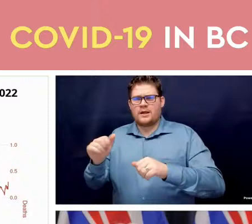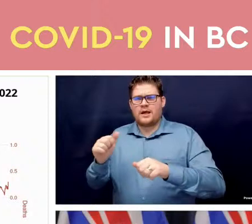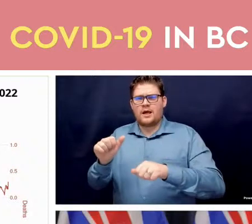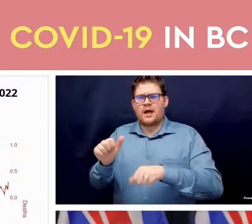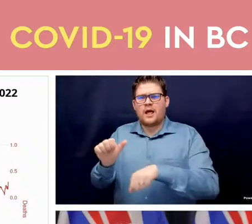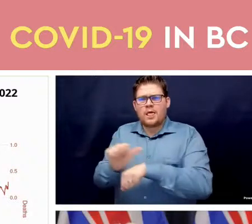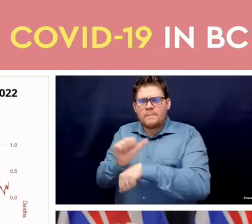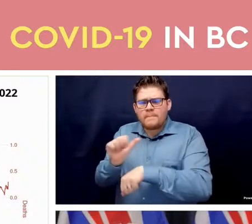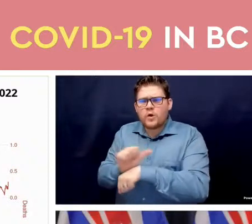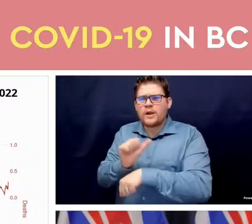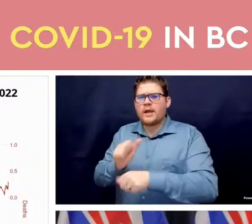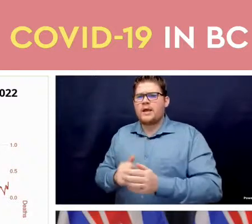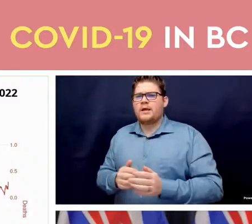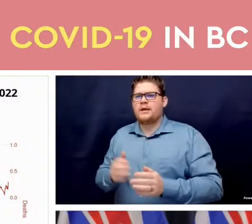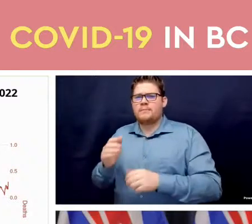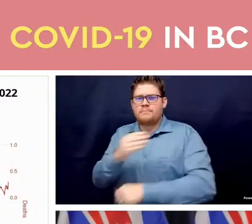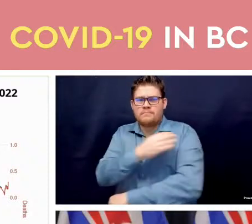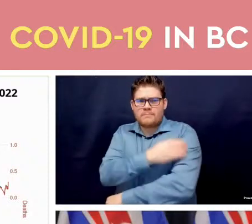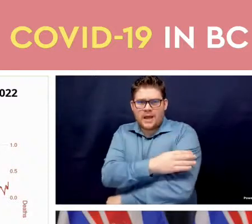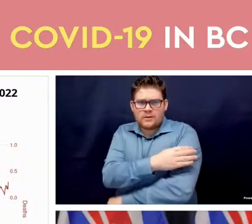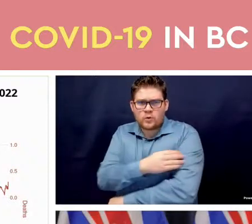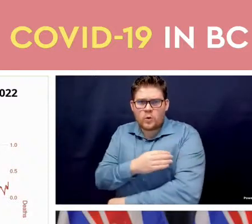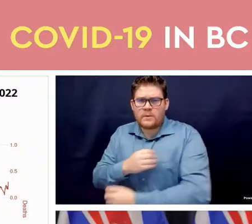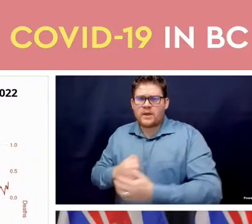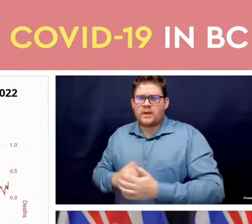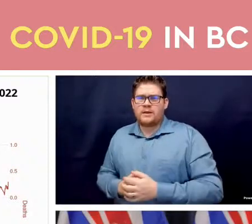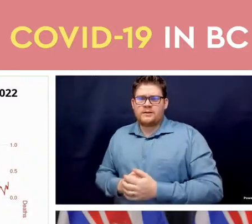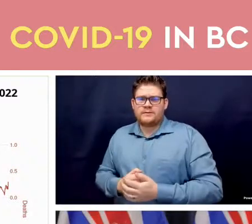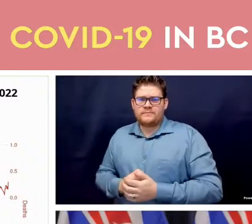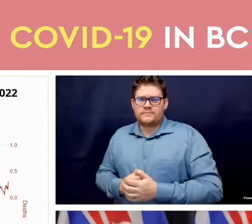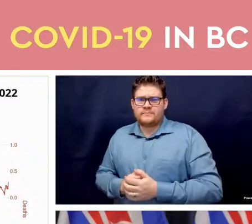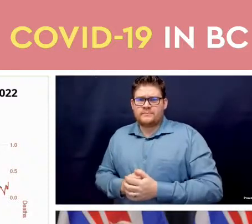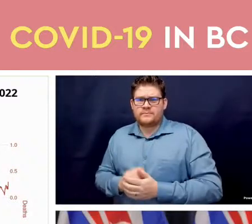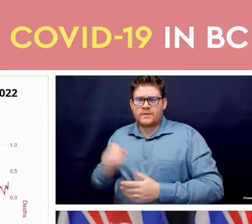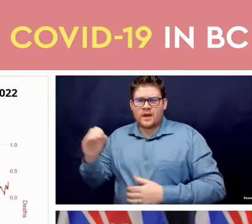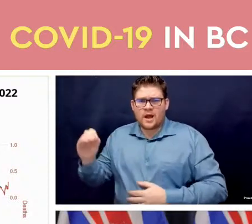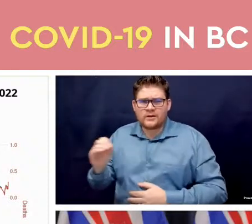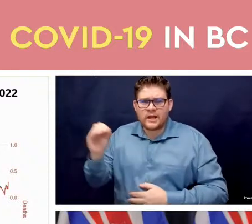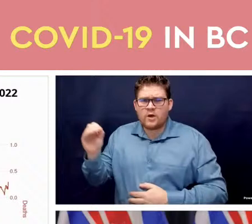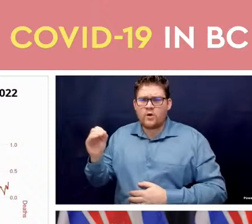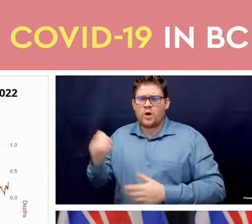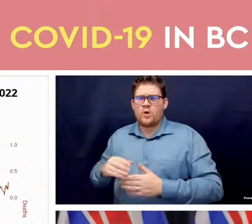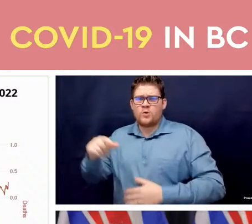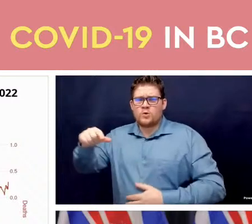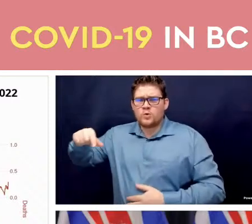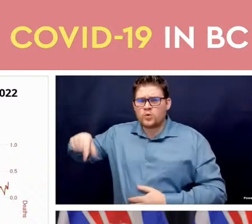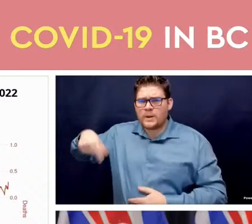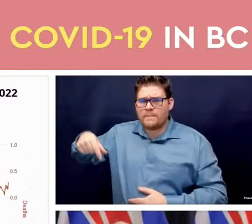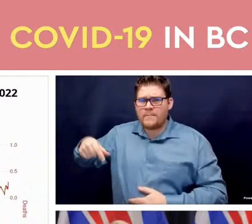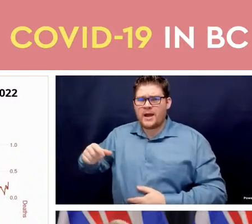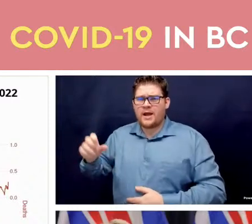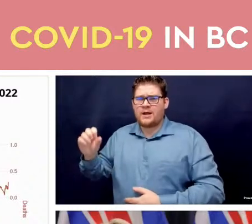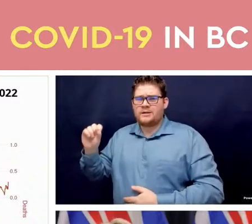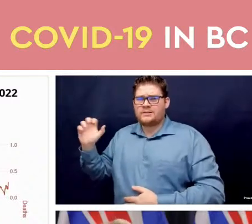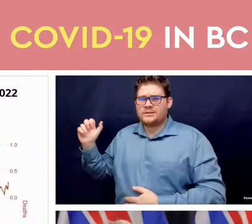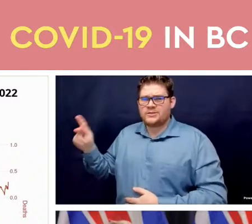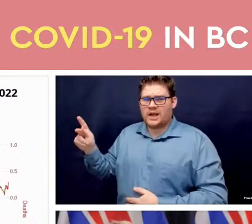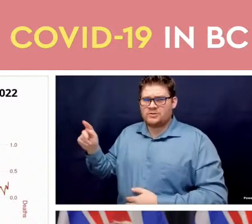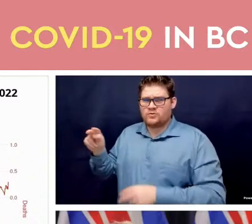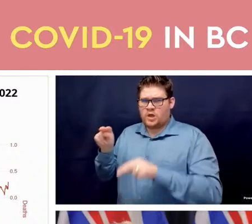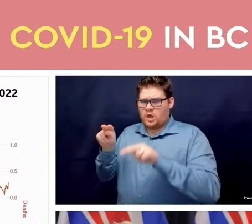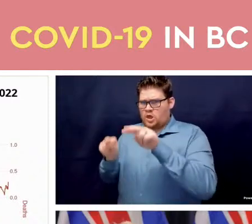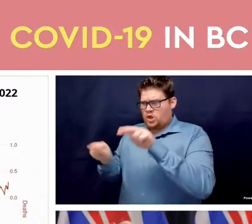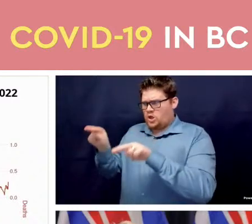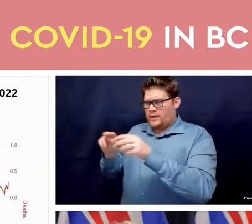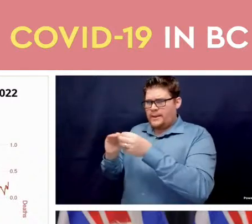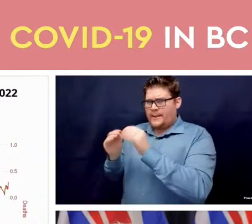that is because of the measures that people have taken in British Columbia, the measures that we put in place in December to try and slow